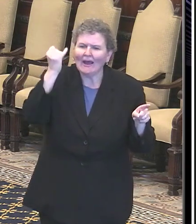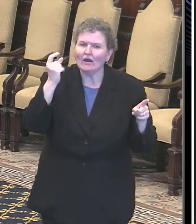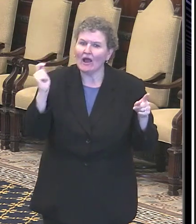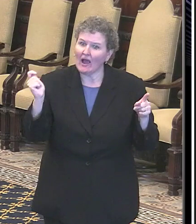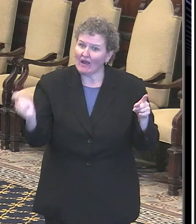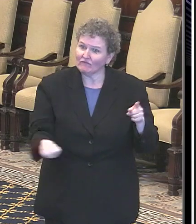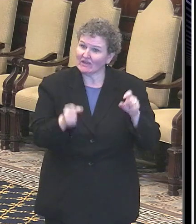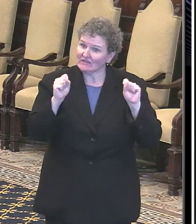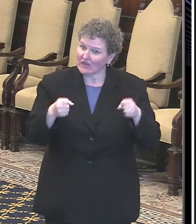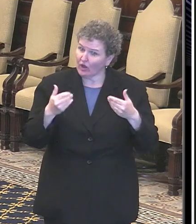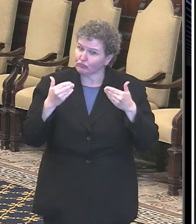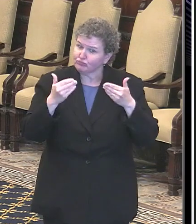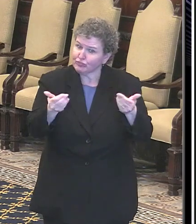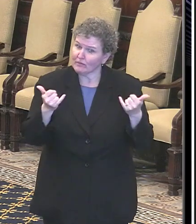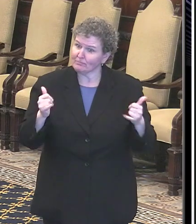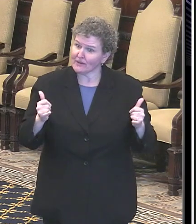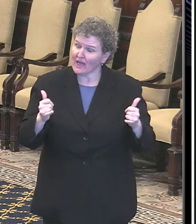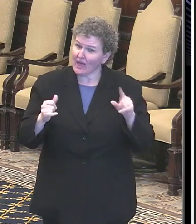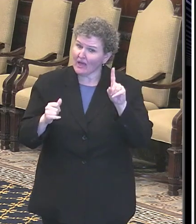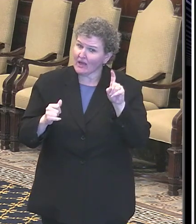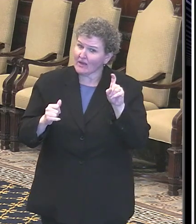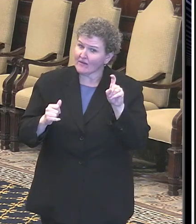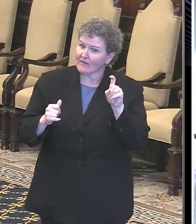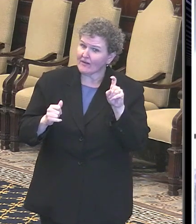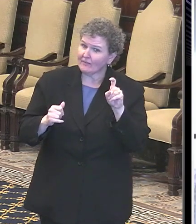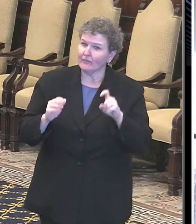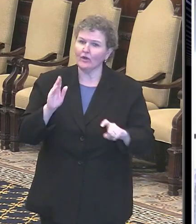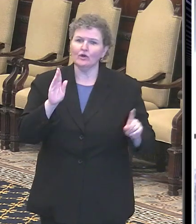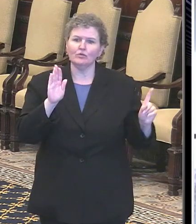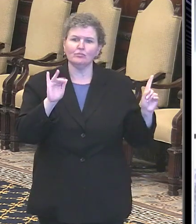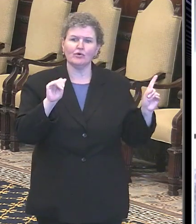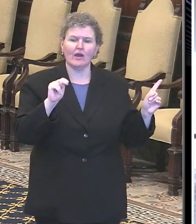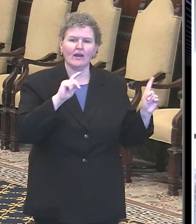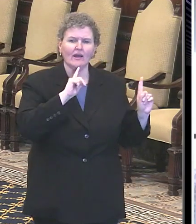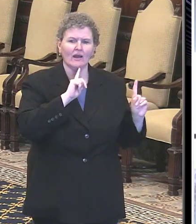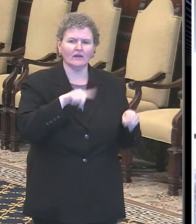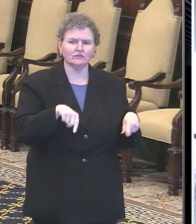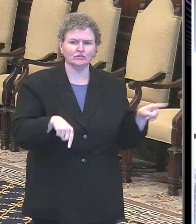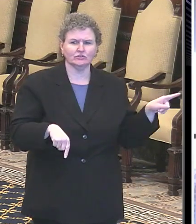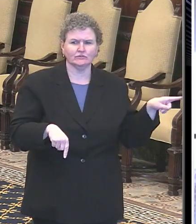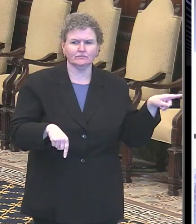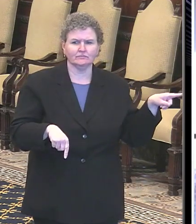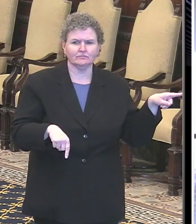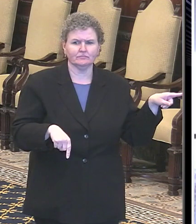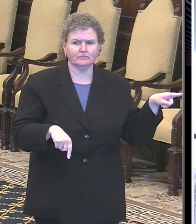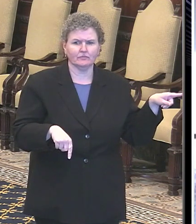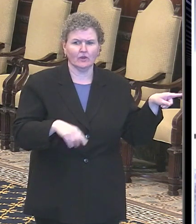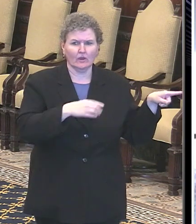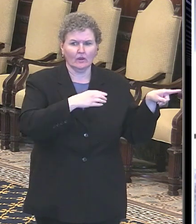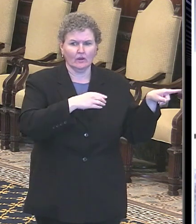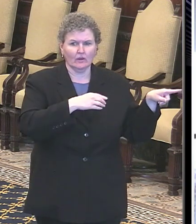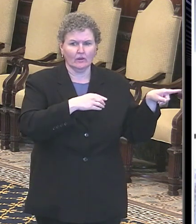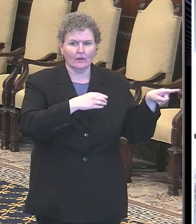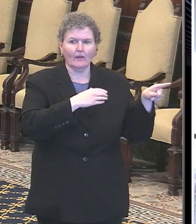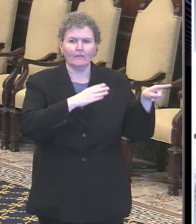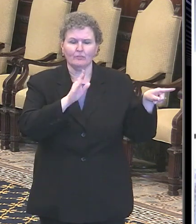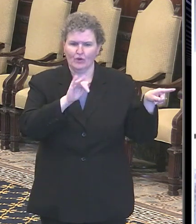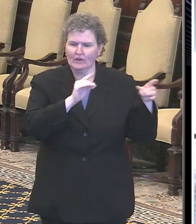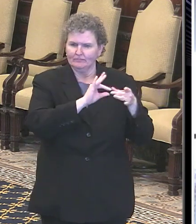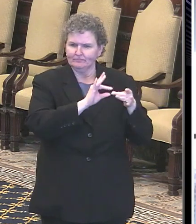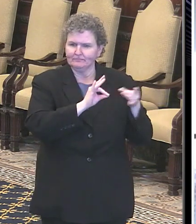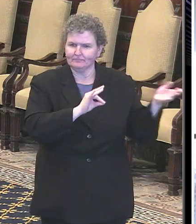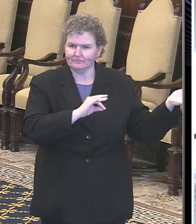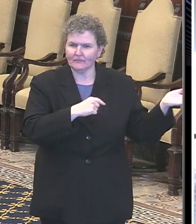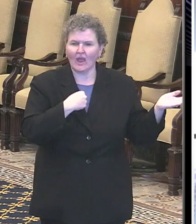courses in Philly on Friday? Mayor, do you want me to handle that, or do you want to take Yeah, please. So we're currently under consideration